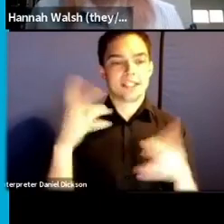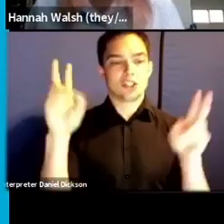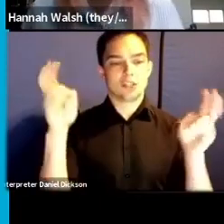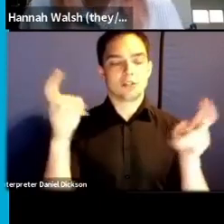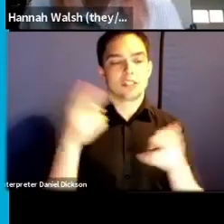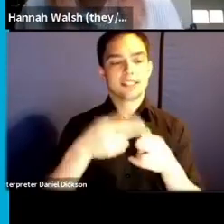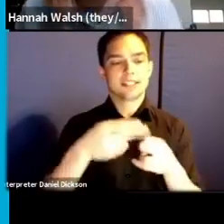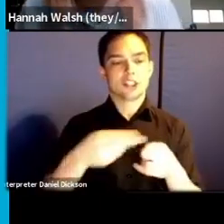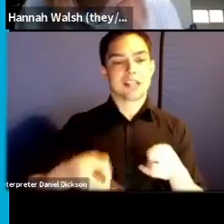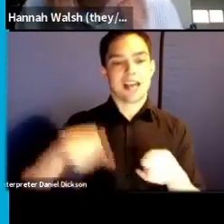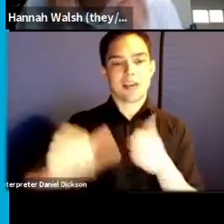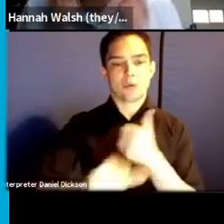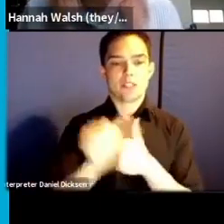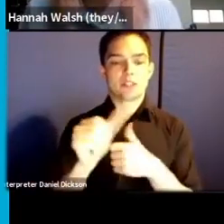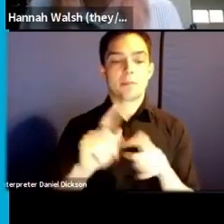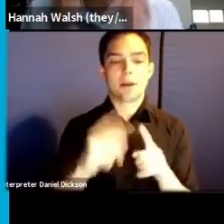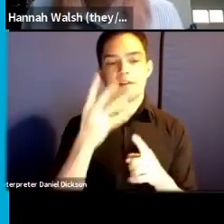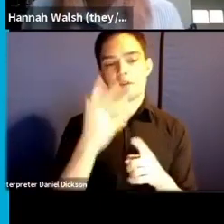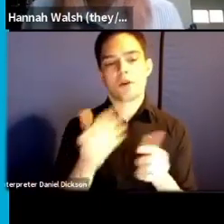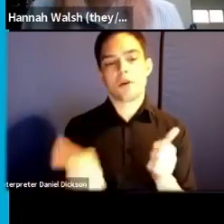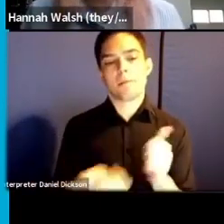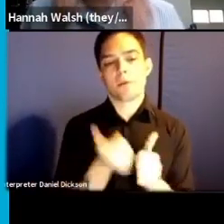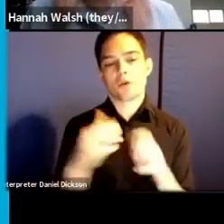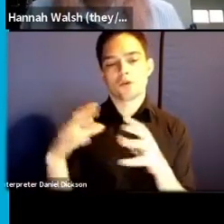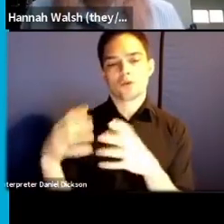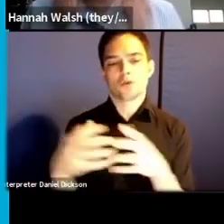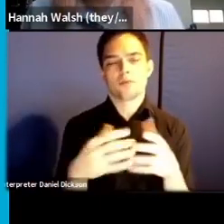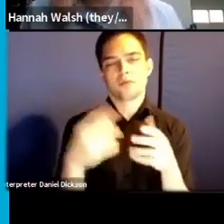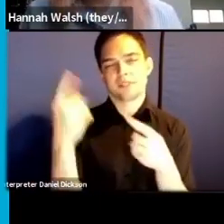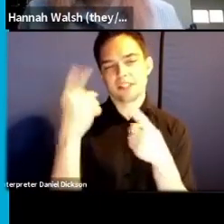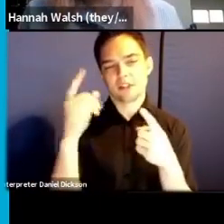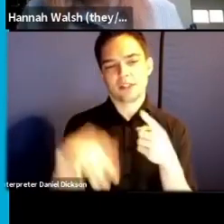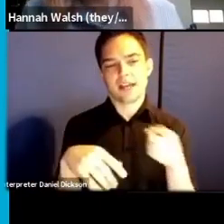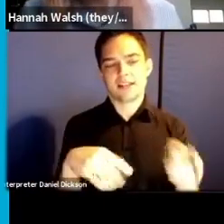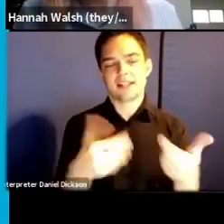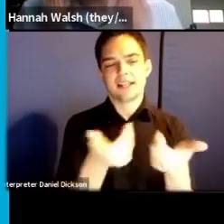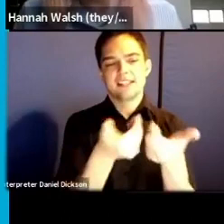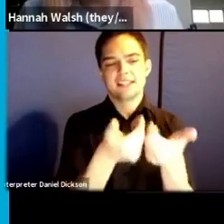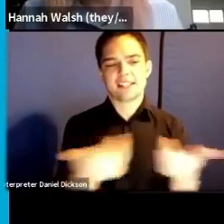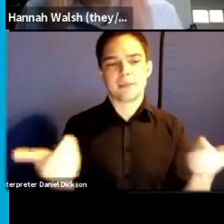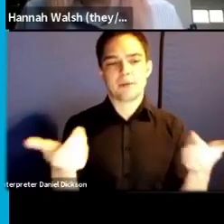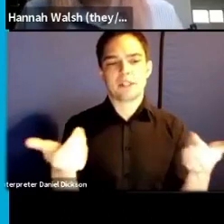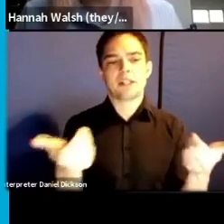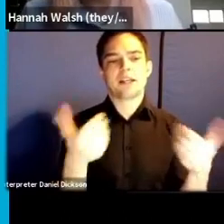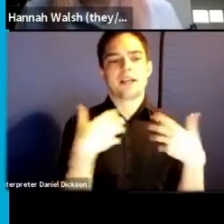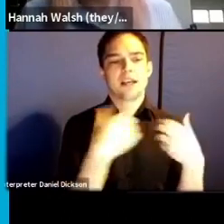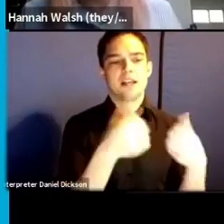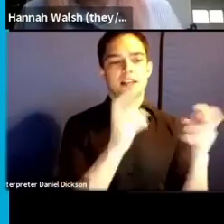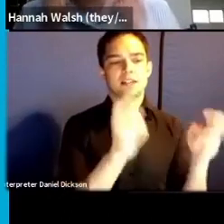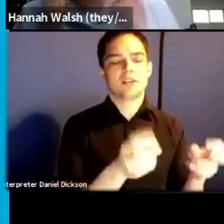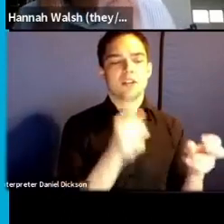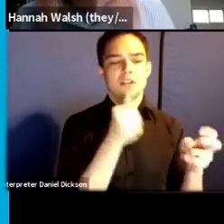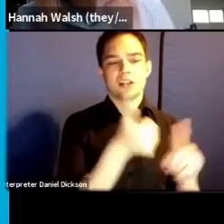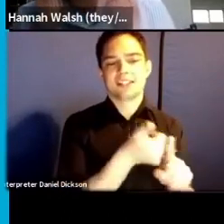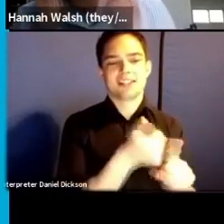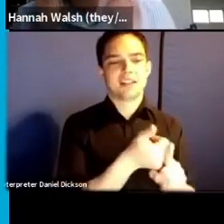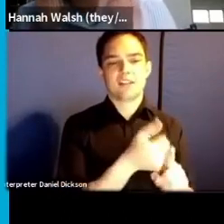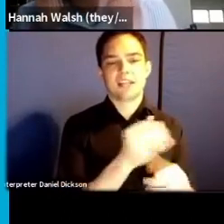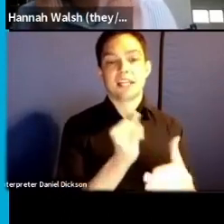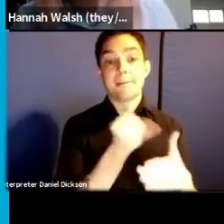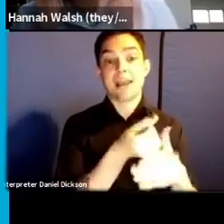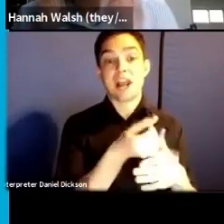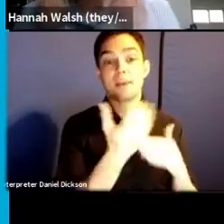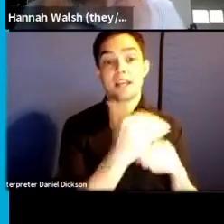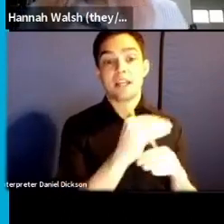but unfortunately most courts have held that obesity without a separate underlying condition is not in and of itself an impairment under